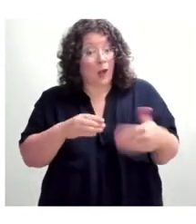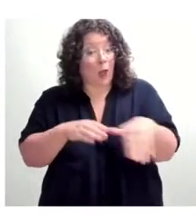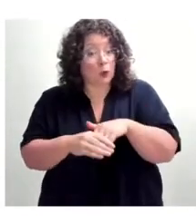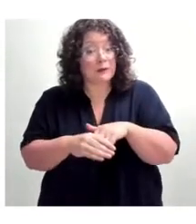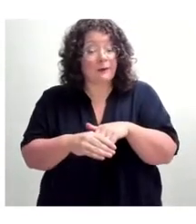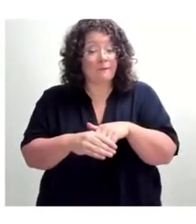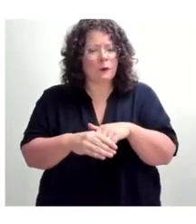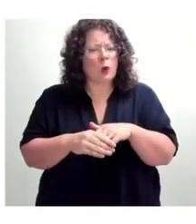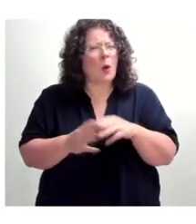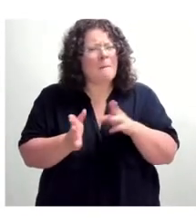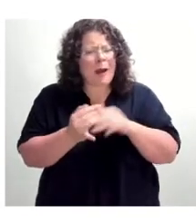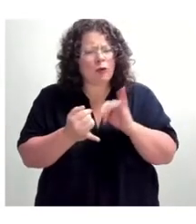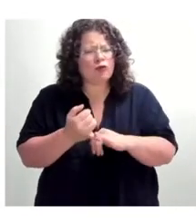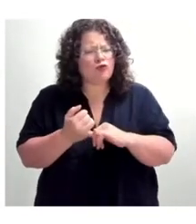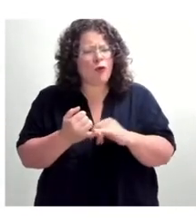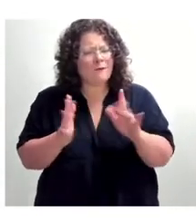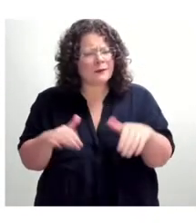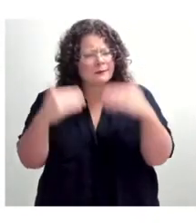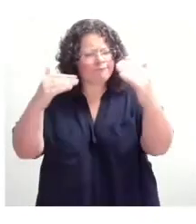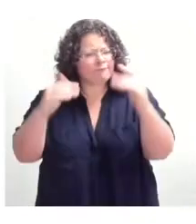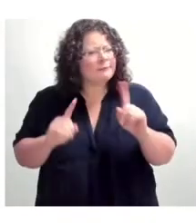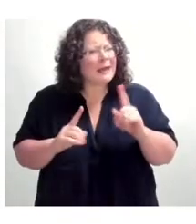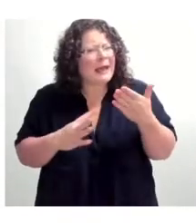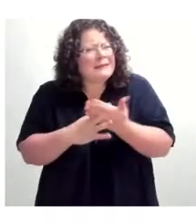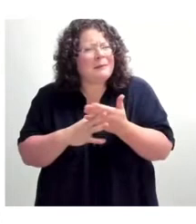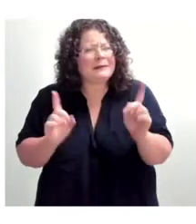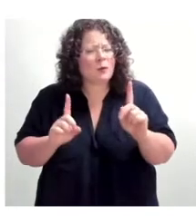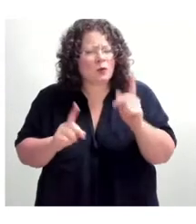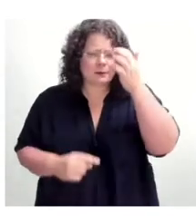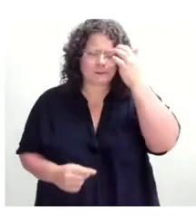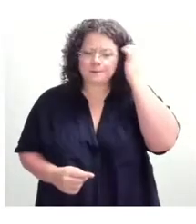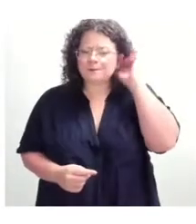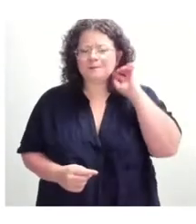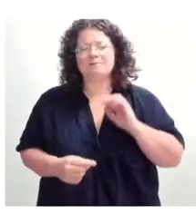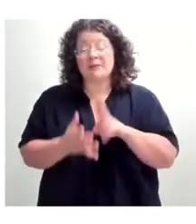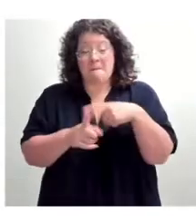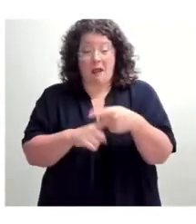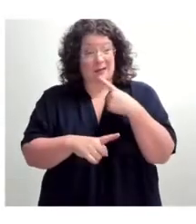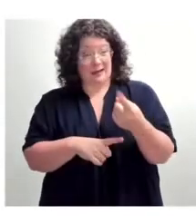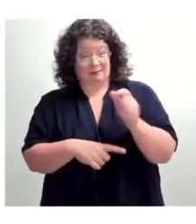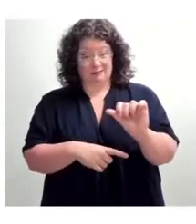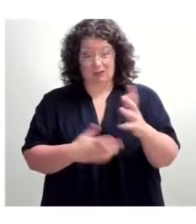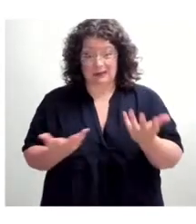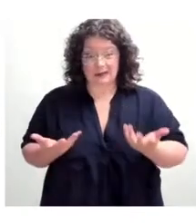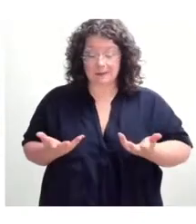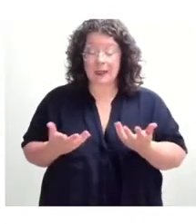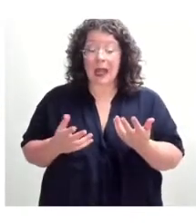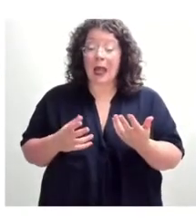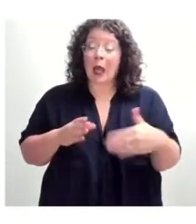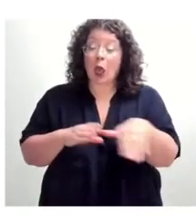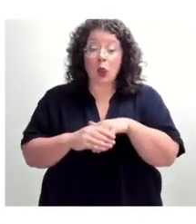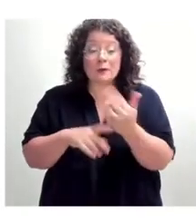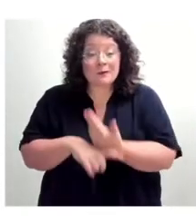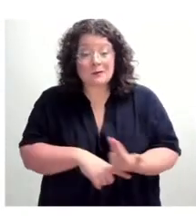is deeply embedded within our processes. And we don't build technology for disabled people. We build technology that works for everyone. You know,